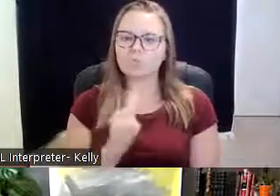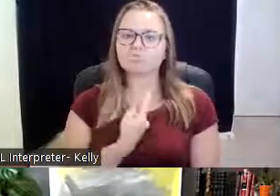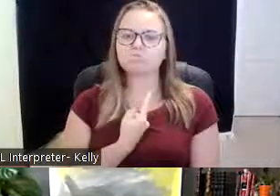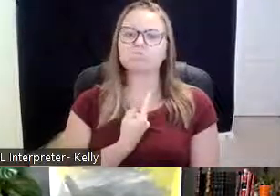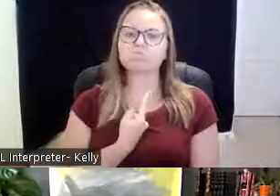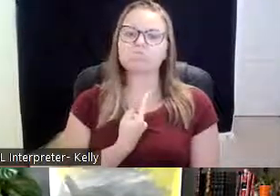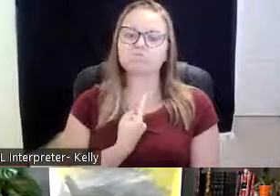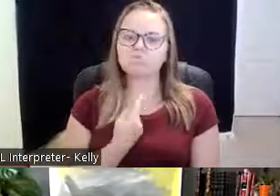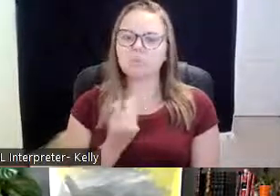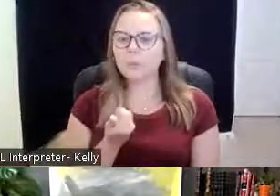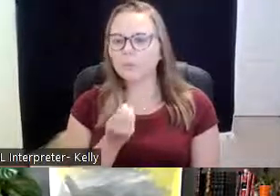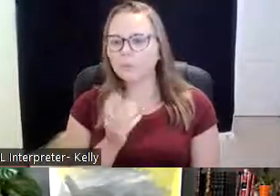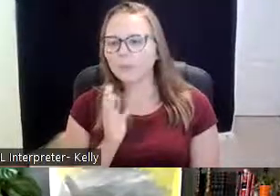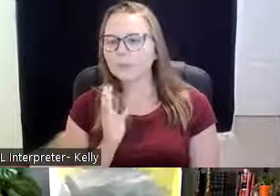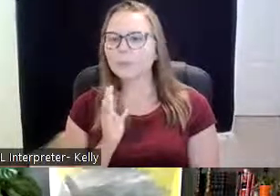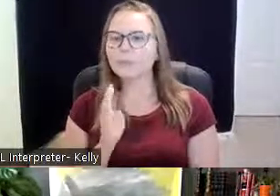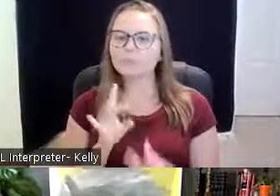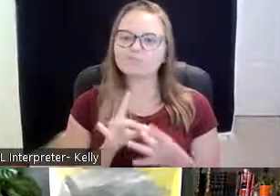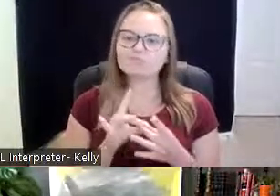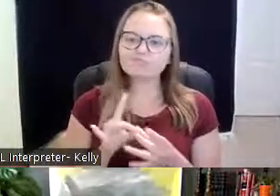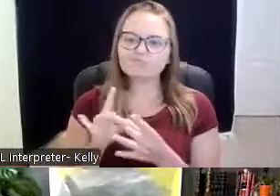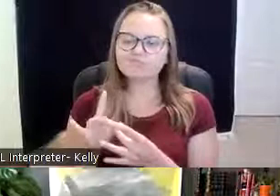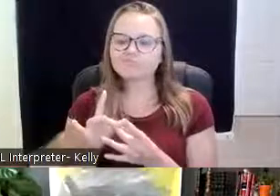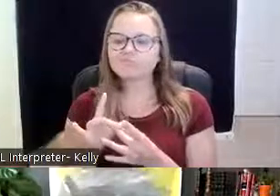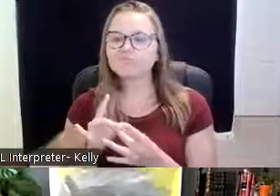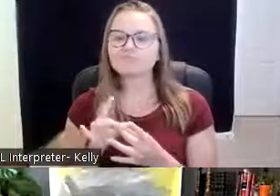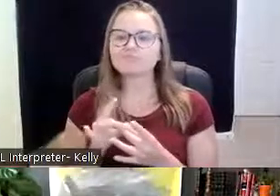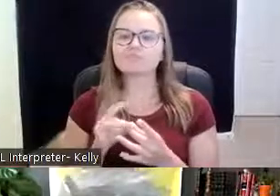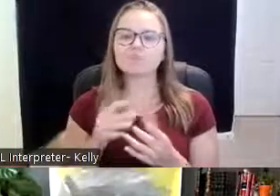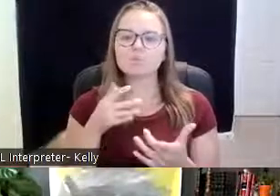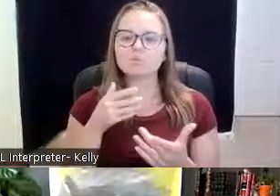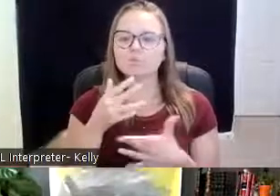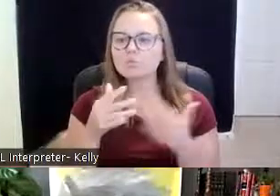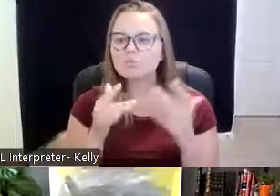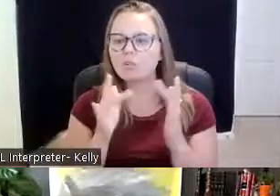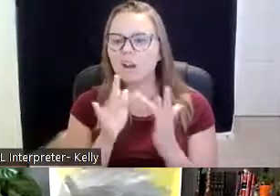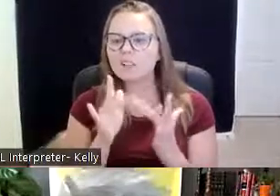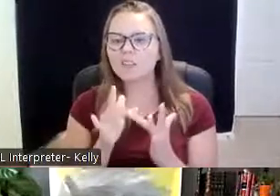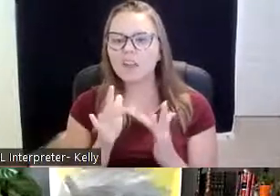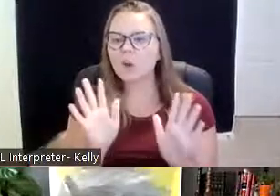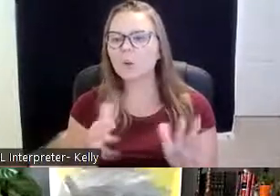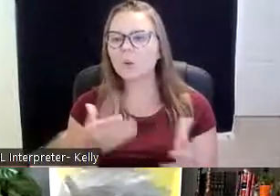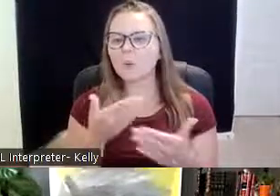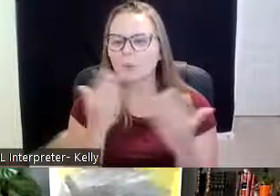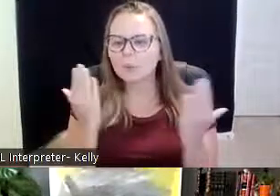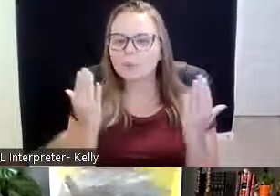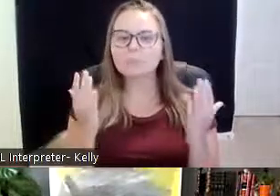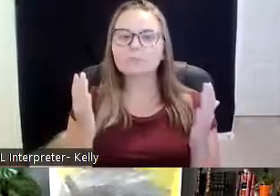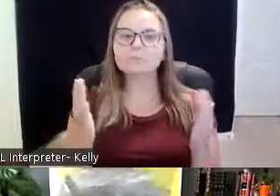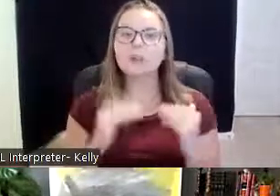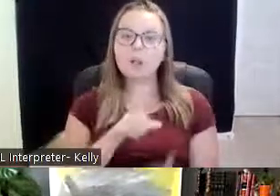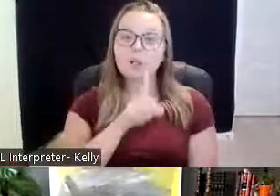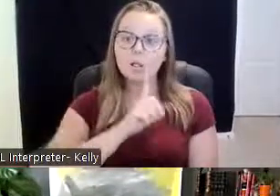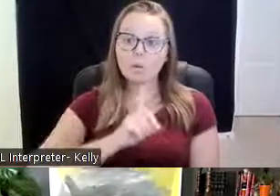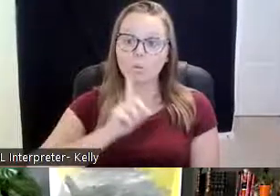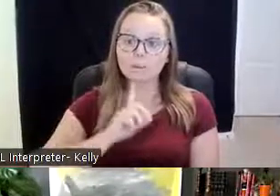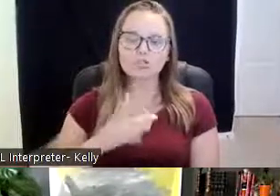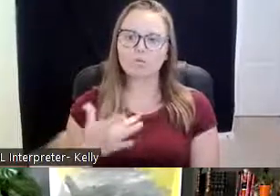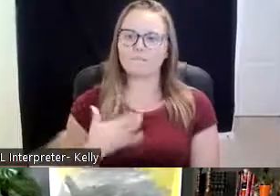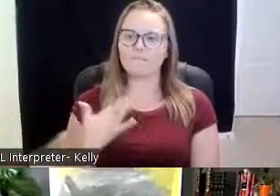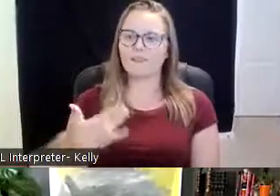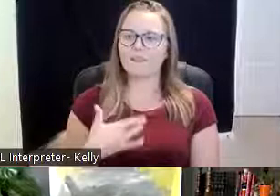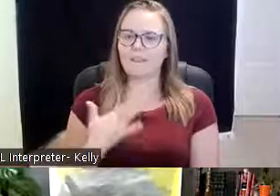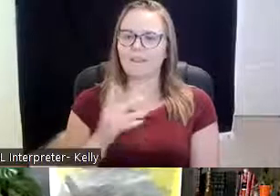few relationships, or infrequent social contact, while loneliness is subjectively feeling alone, or